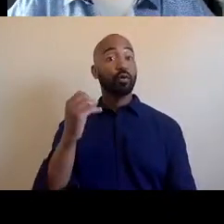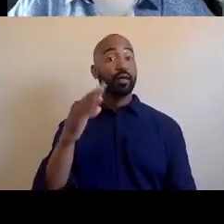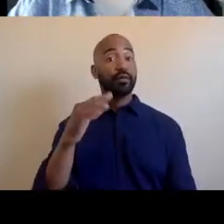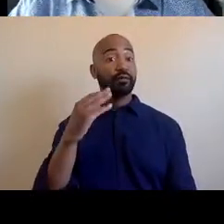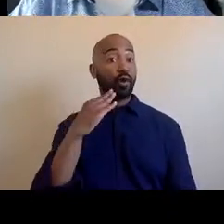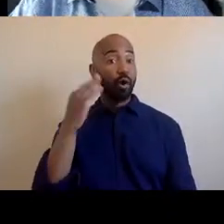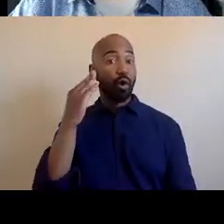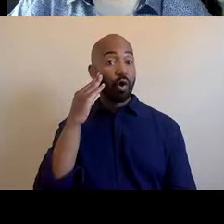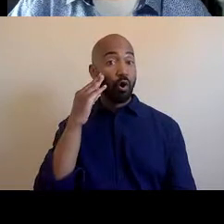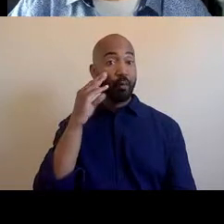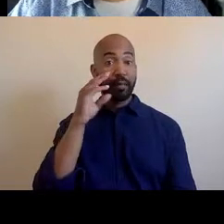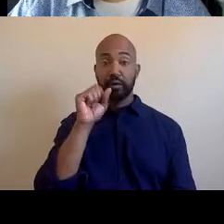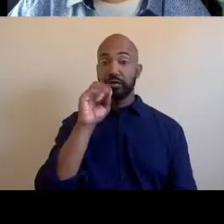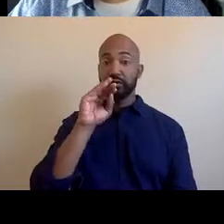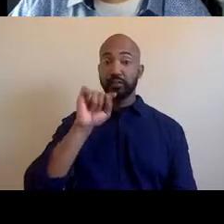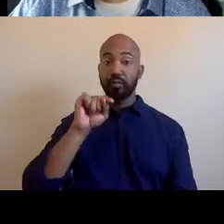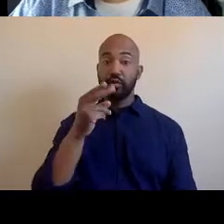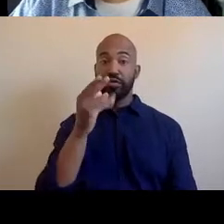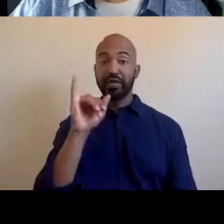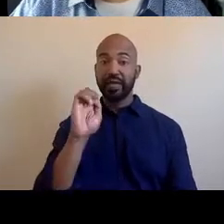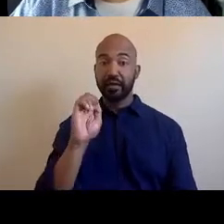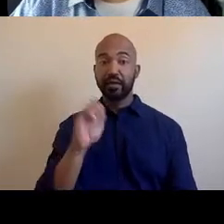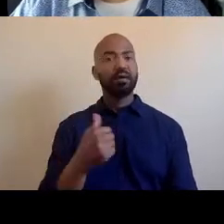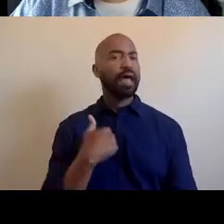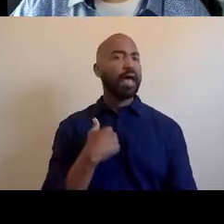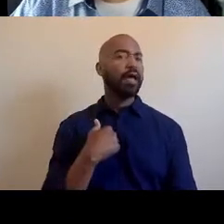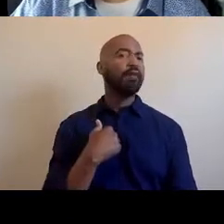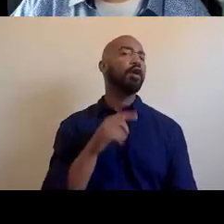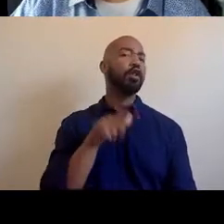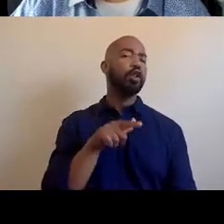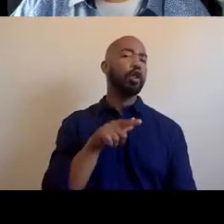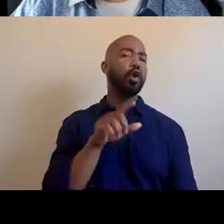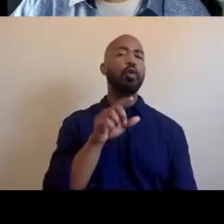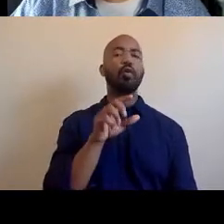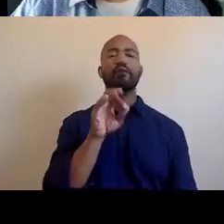putting low-fat yogurt in and fruits and veggies,